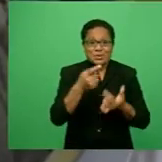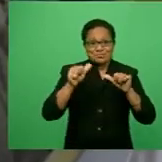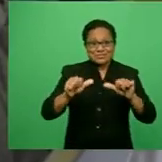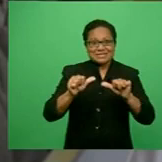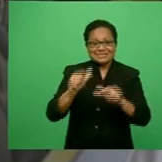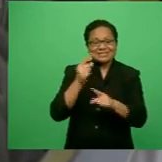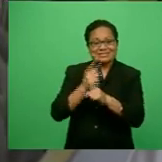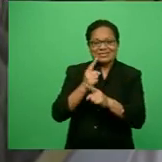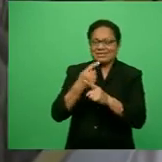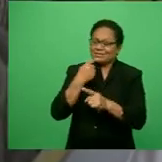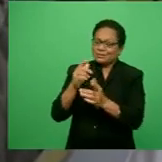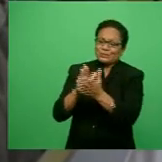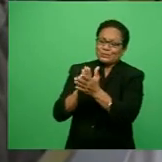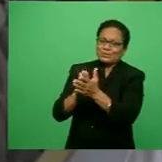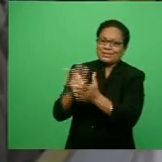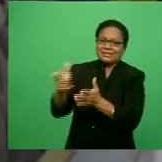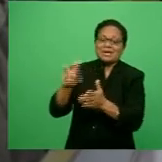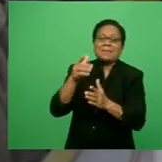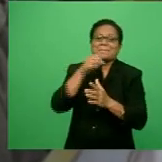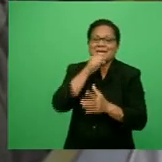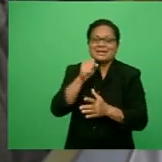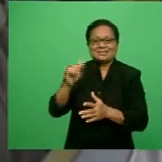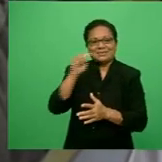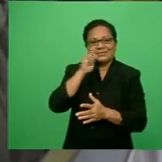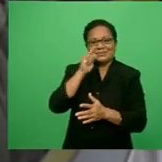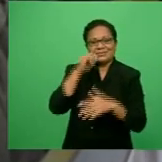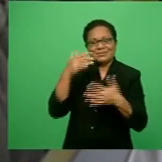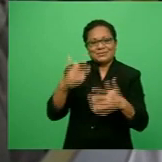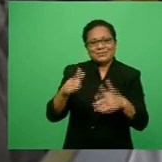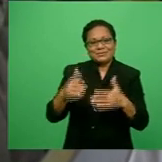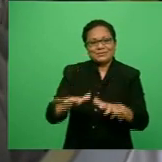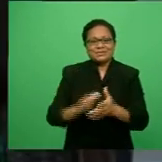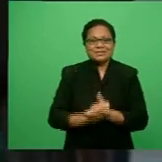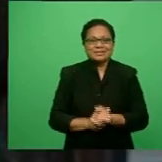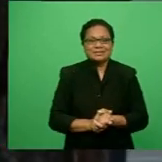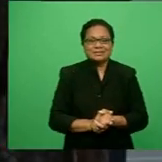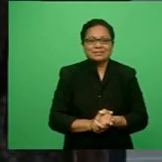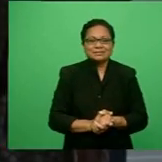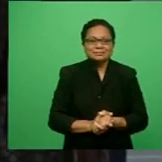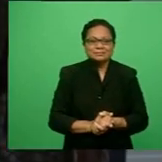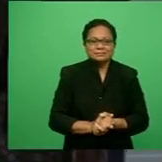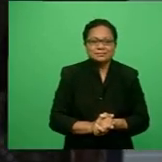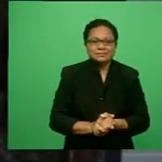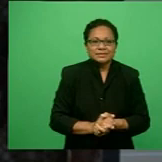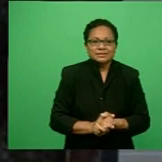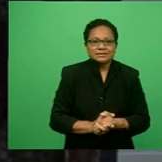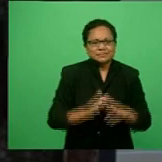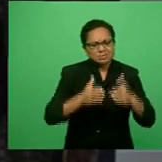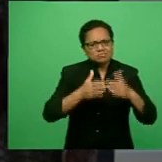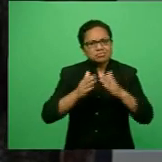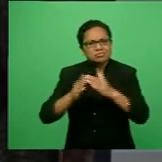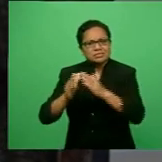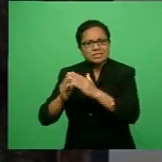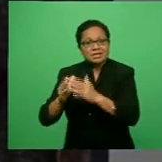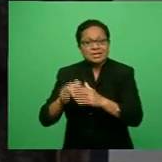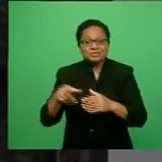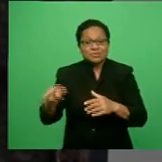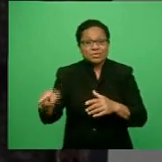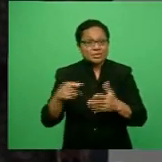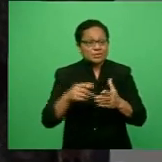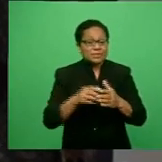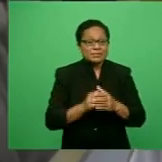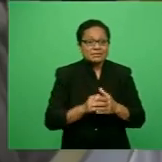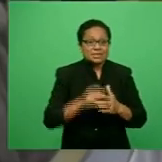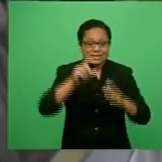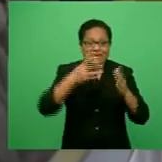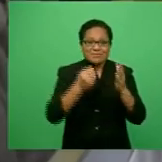instrumental in setting up training programs for teachers throughout the Pacific, which is a hallmark of his passion